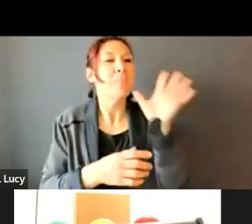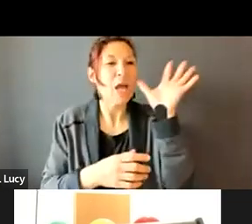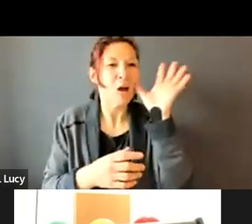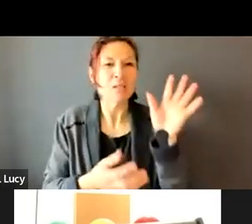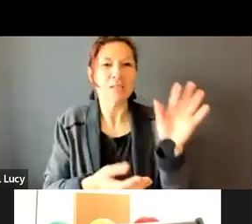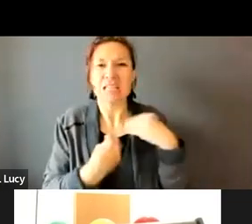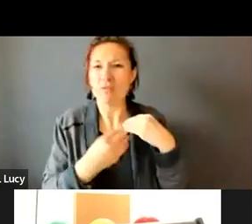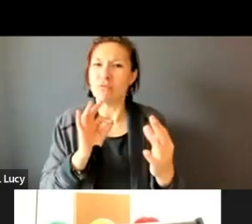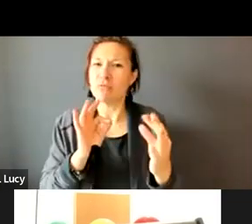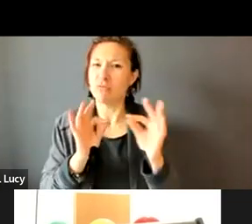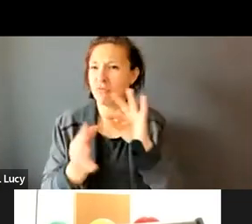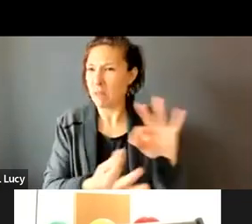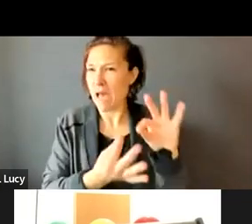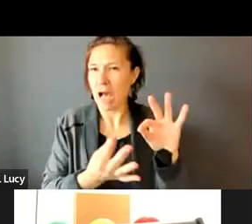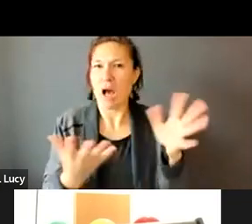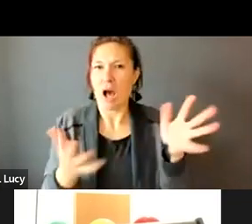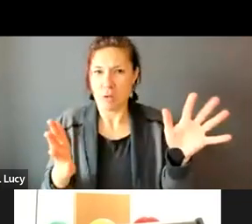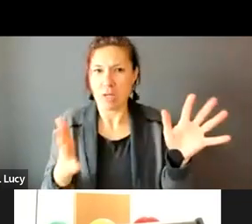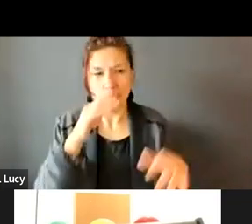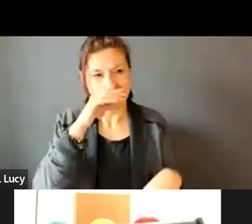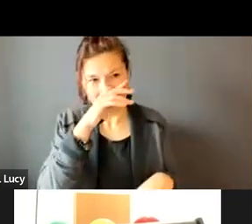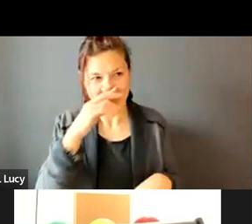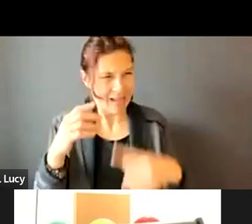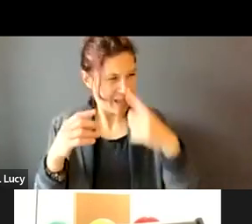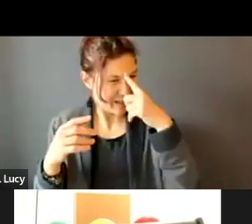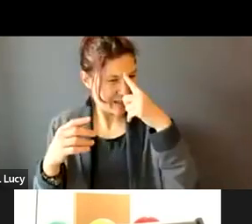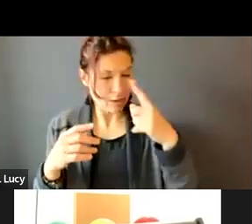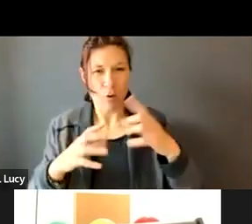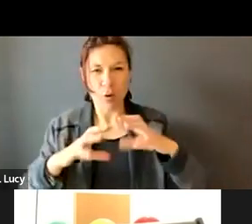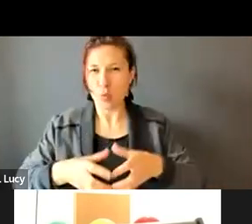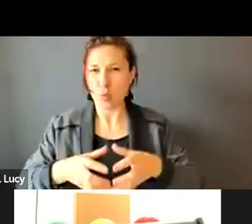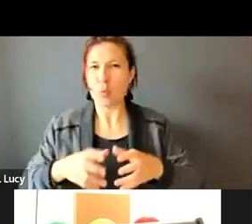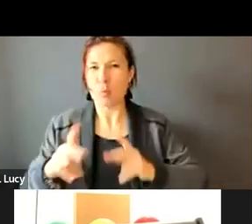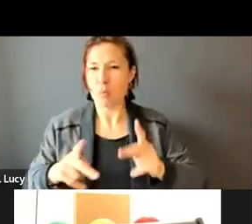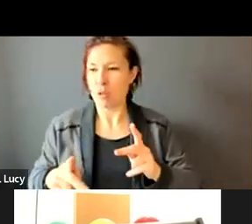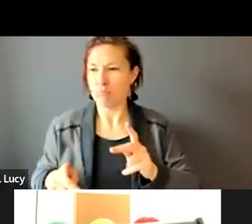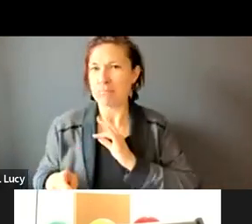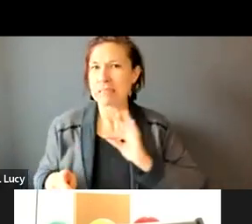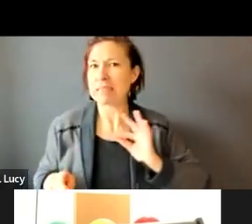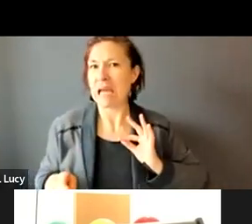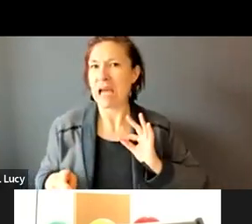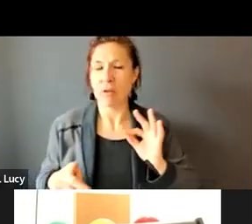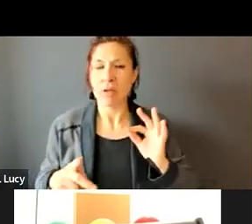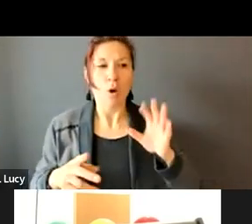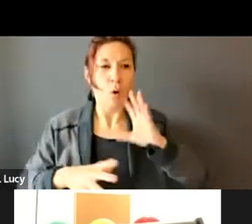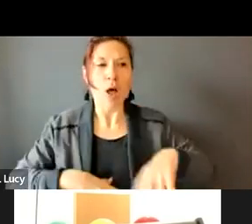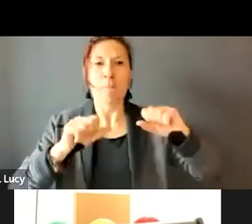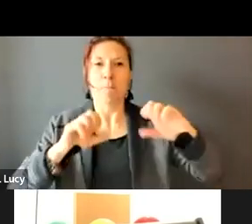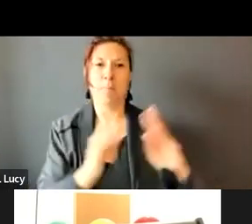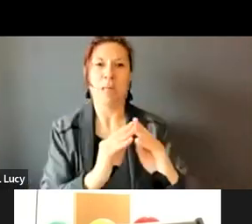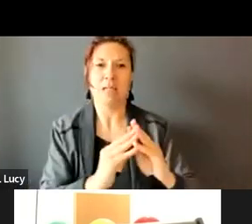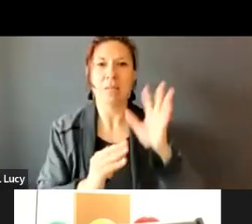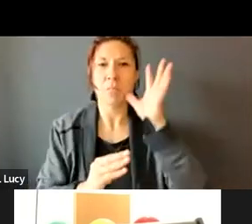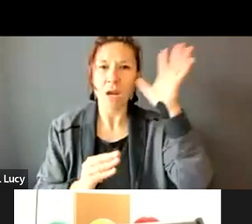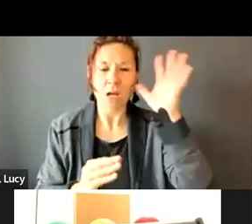I do believe that um our uh there's a group of our folks who are meeting um with some parents who have expressed concerns